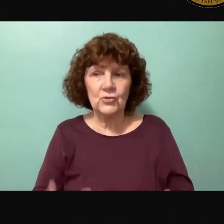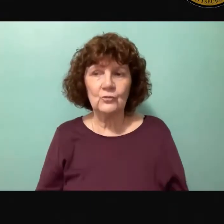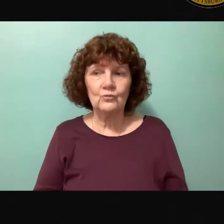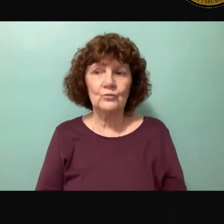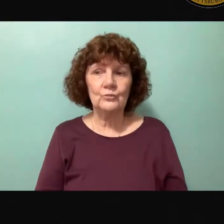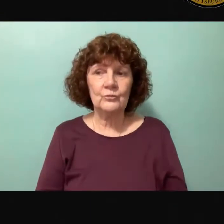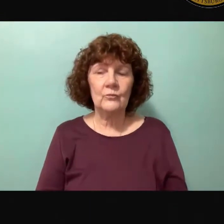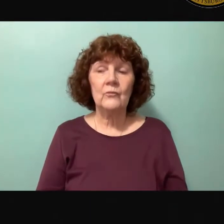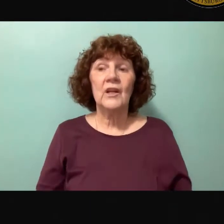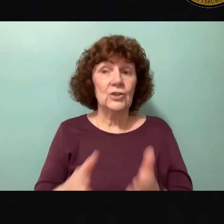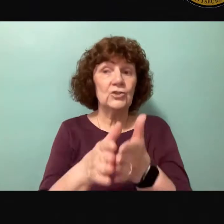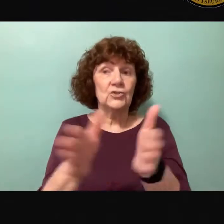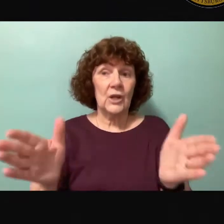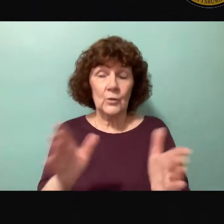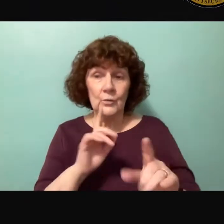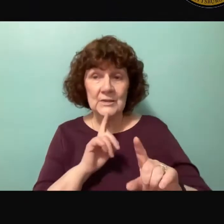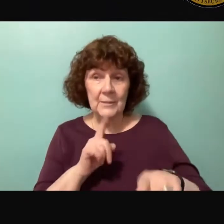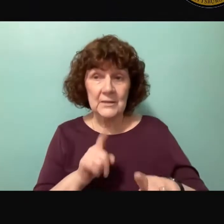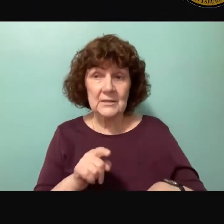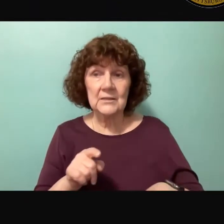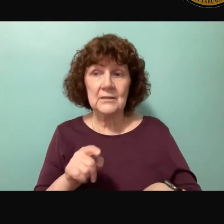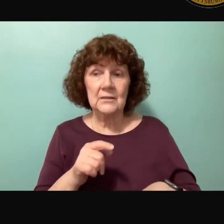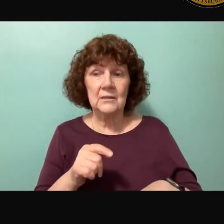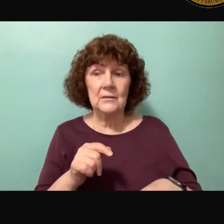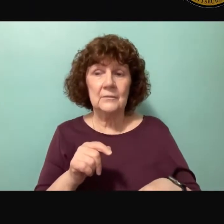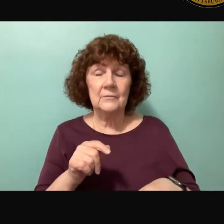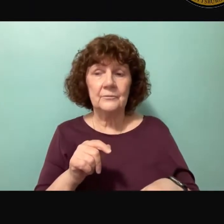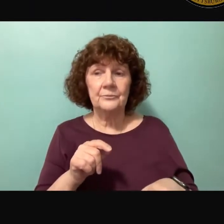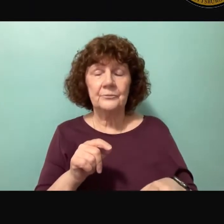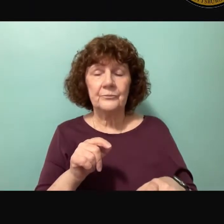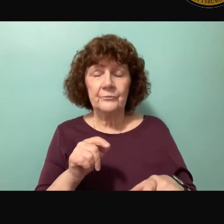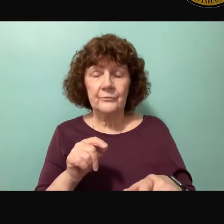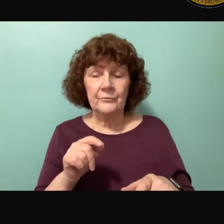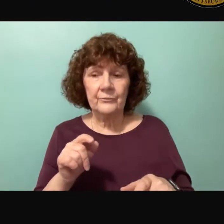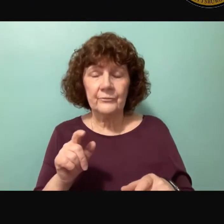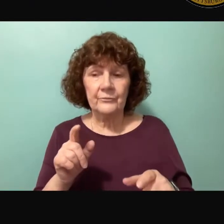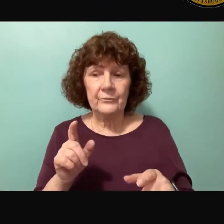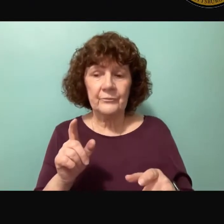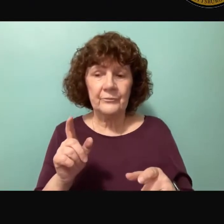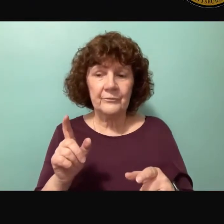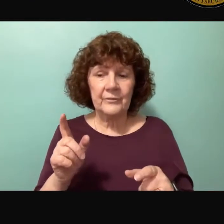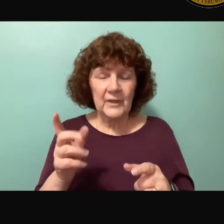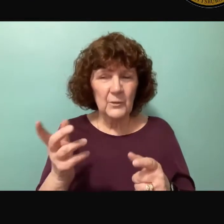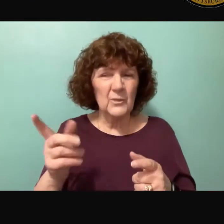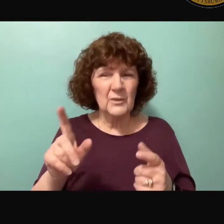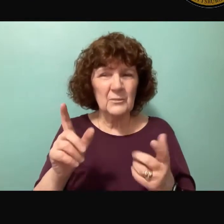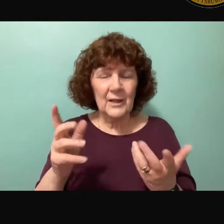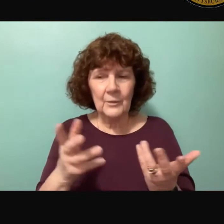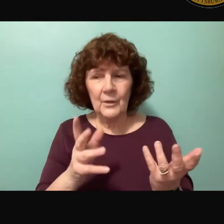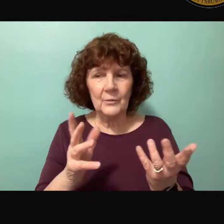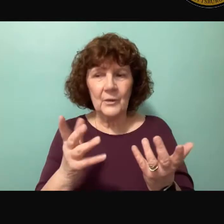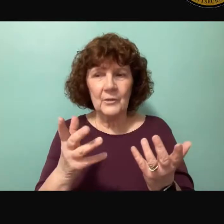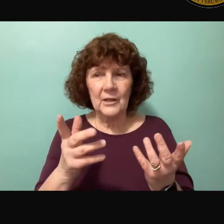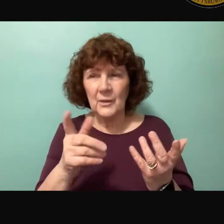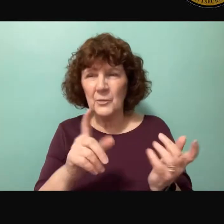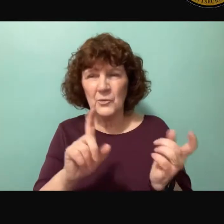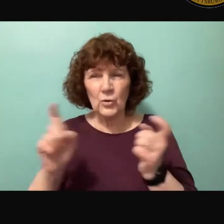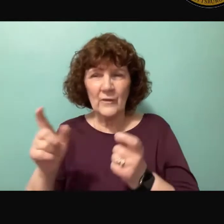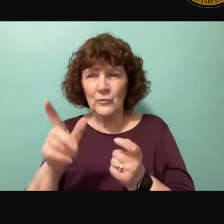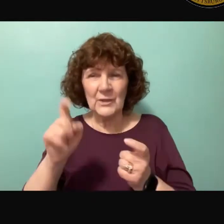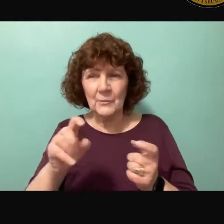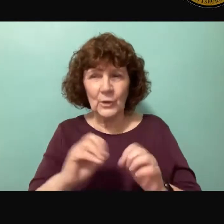of general responses, I'll turn it over actually to Jen just to speak to a clarification here. Sure. This is just a